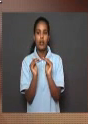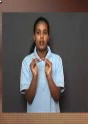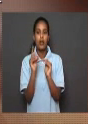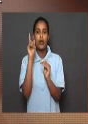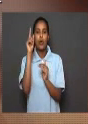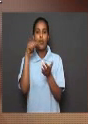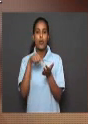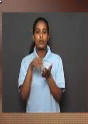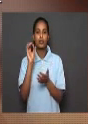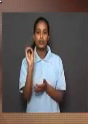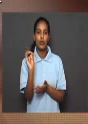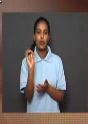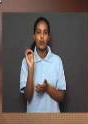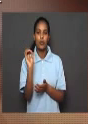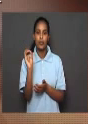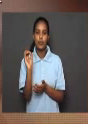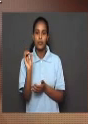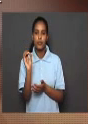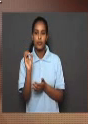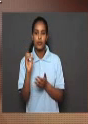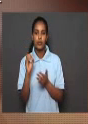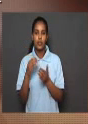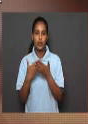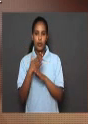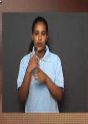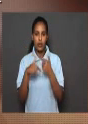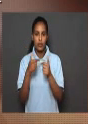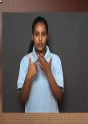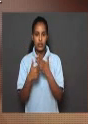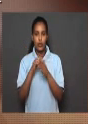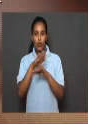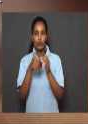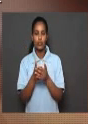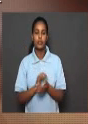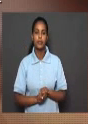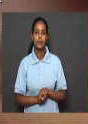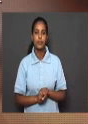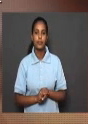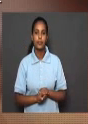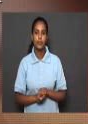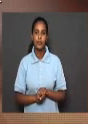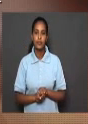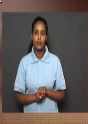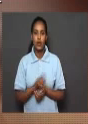to 1.0, then we come to this conclusion.